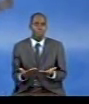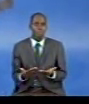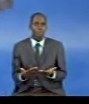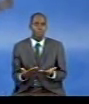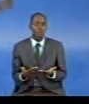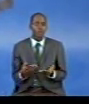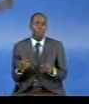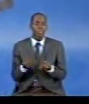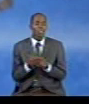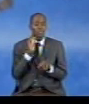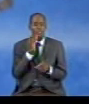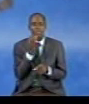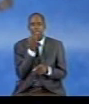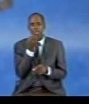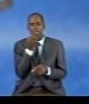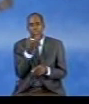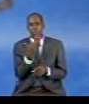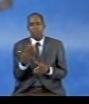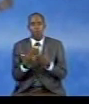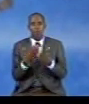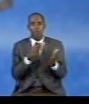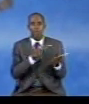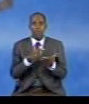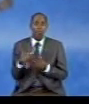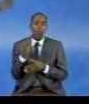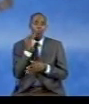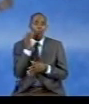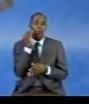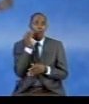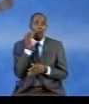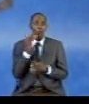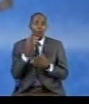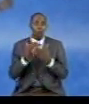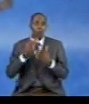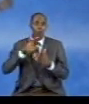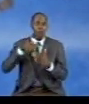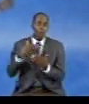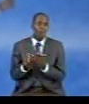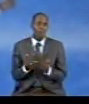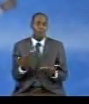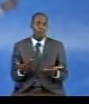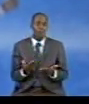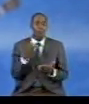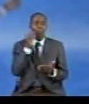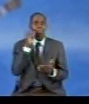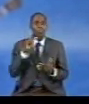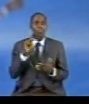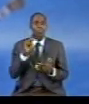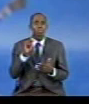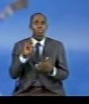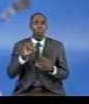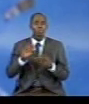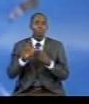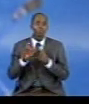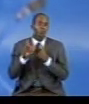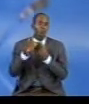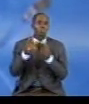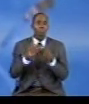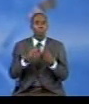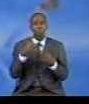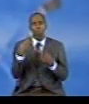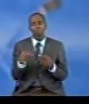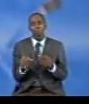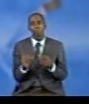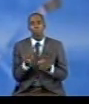thing before I left the house. But from the gate to this place, I couldn't come. I had to run to the public toilets that are provided for